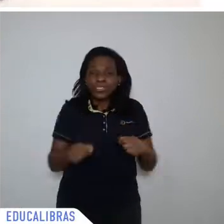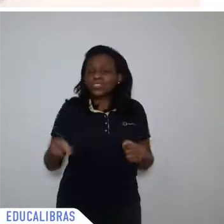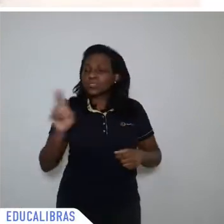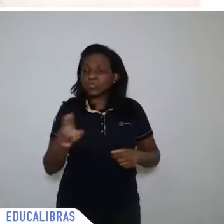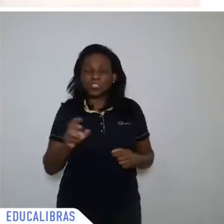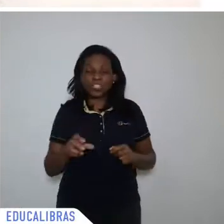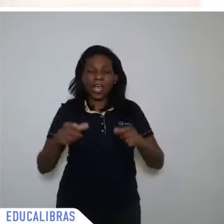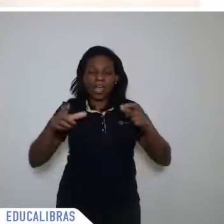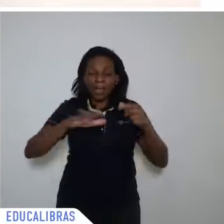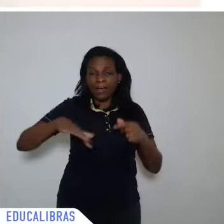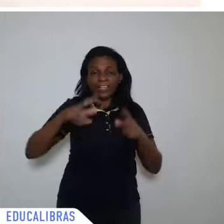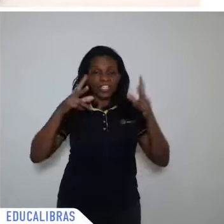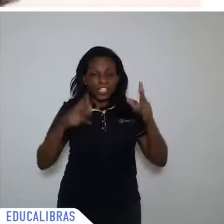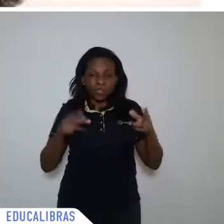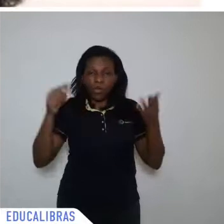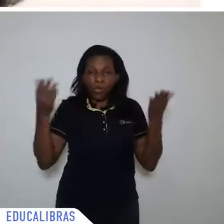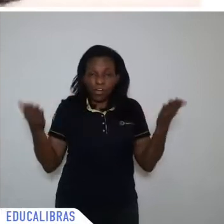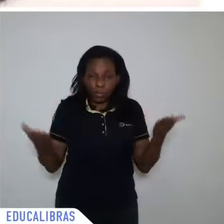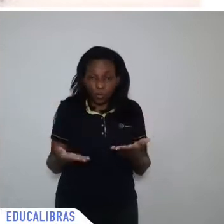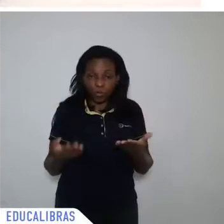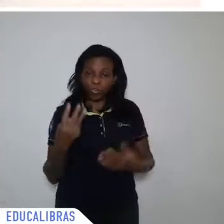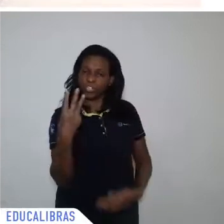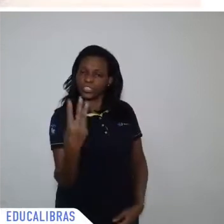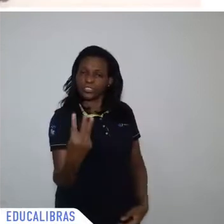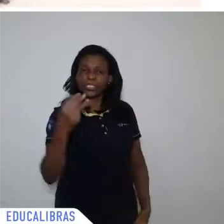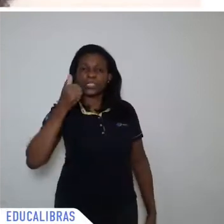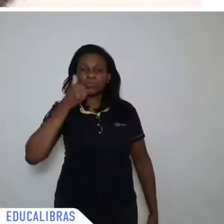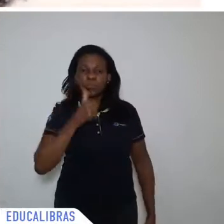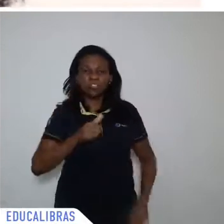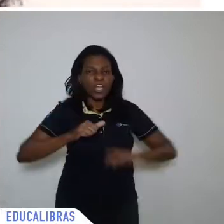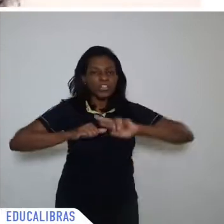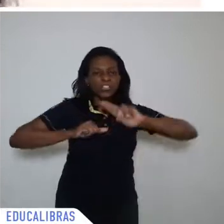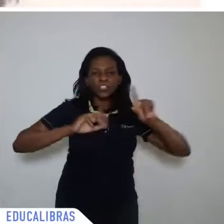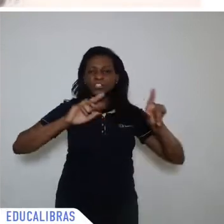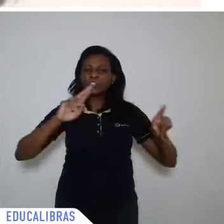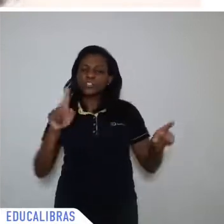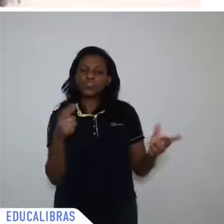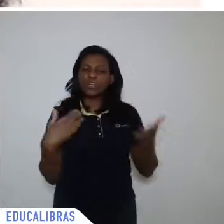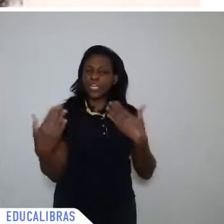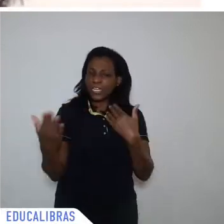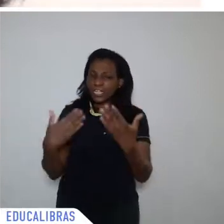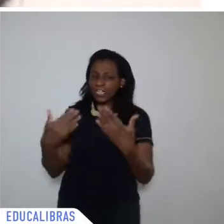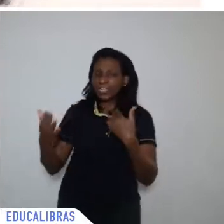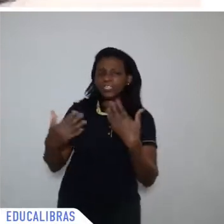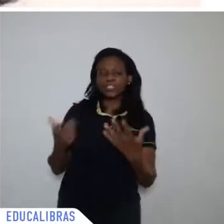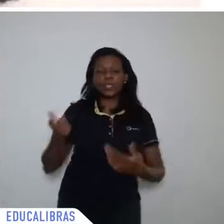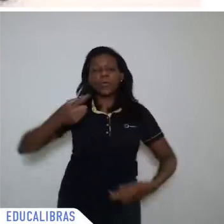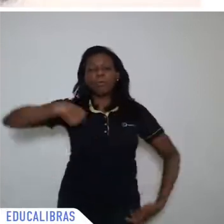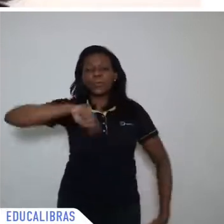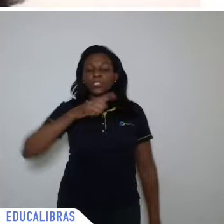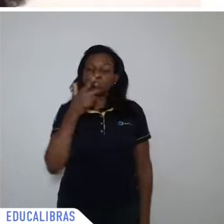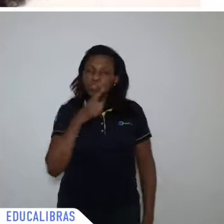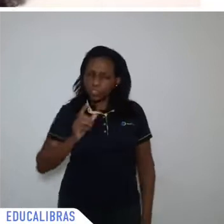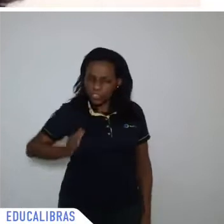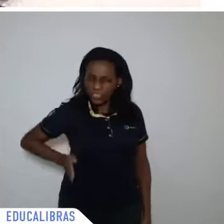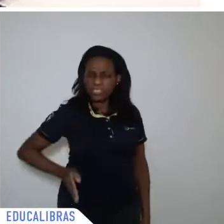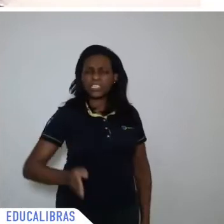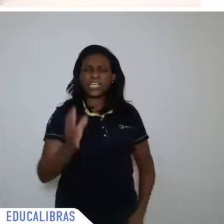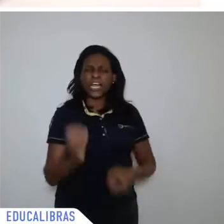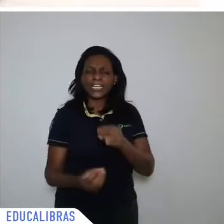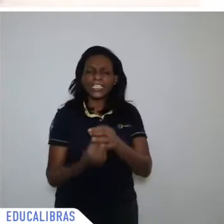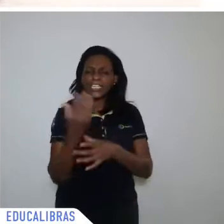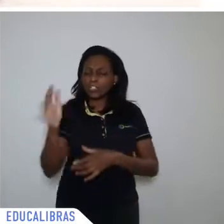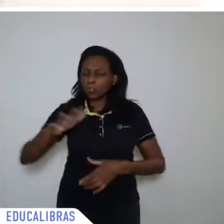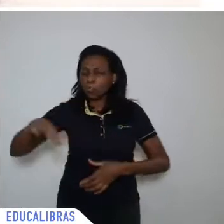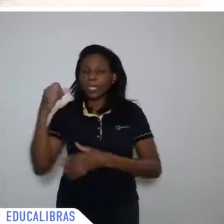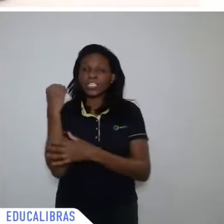need spaces like this one where we have three women, where we have a diversity of women debating, so we can